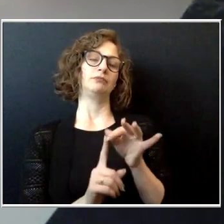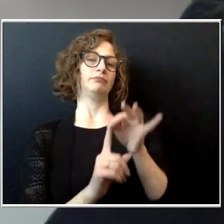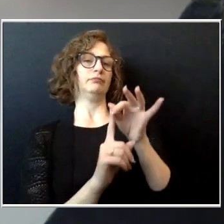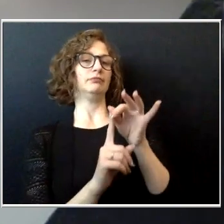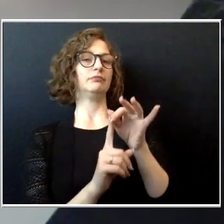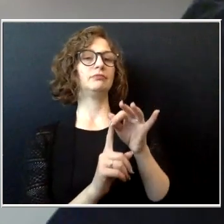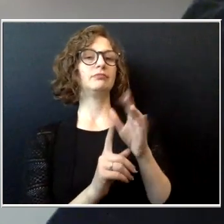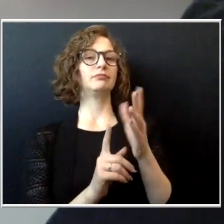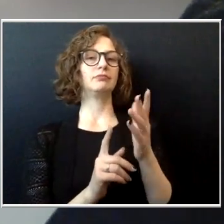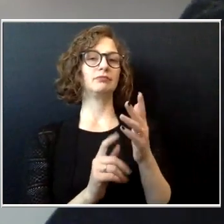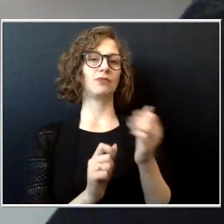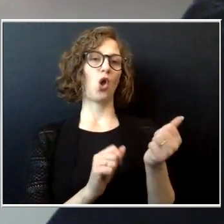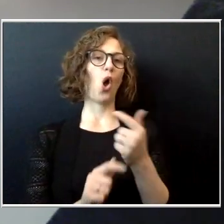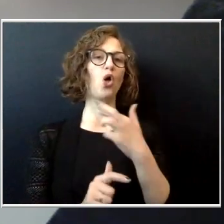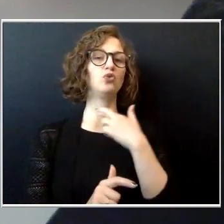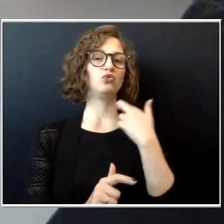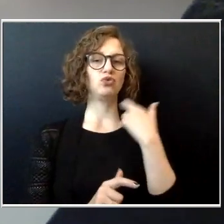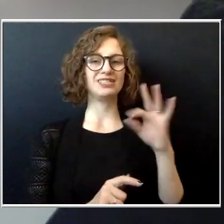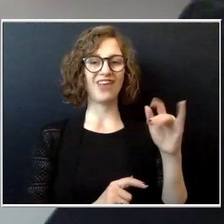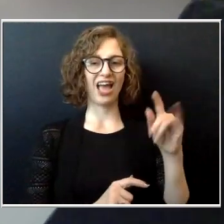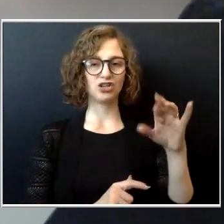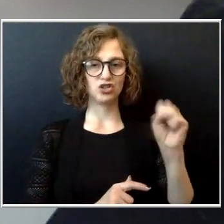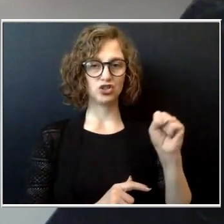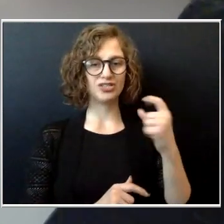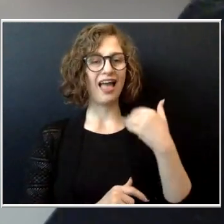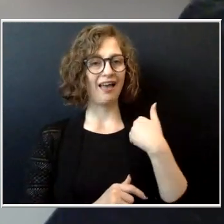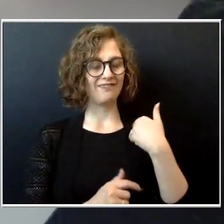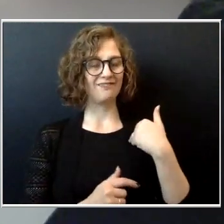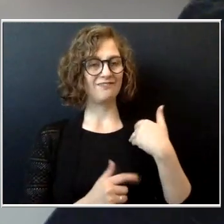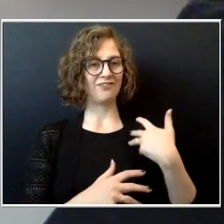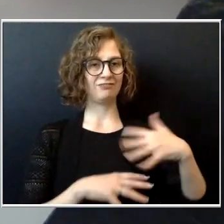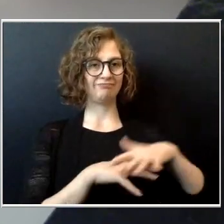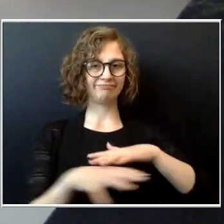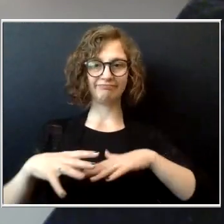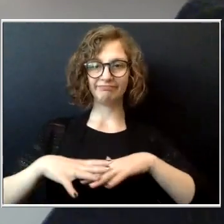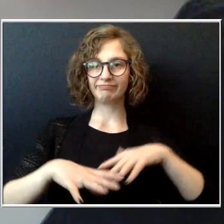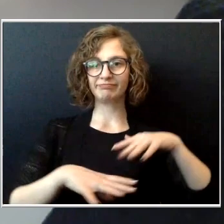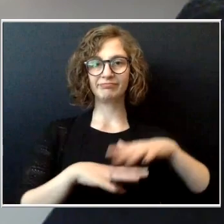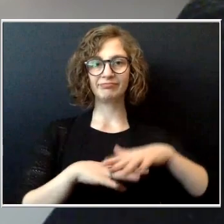these risk factors. So in thinking about, germline mutations and